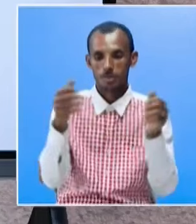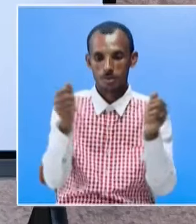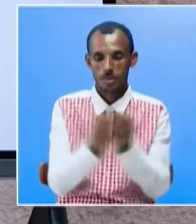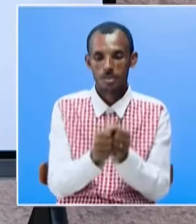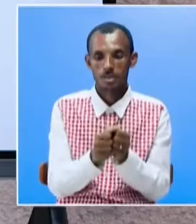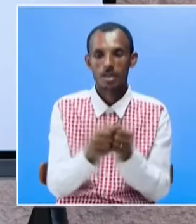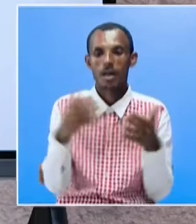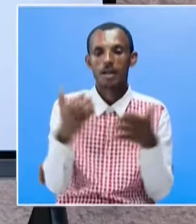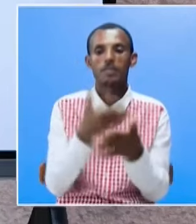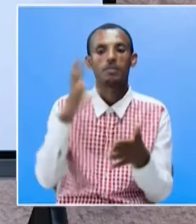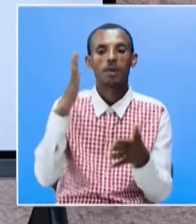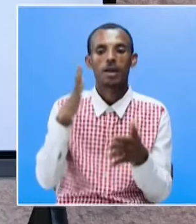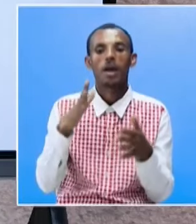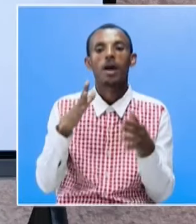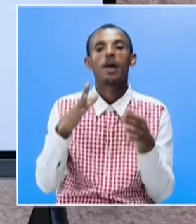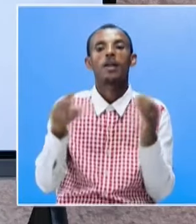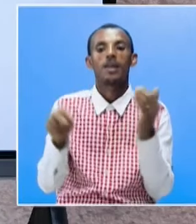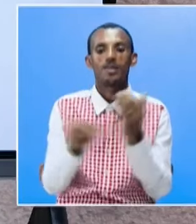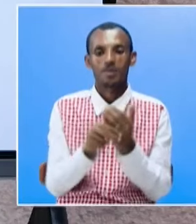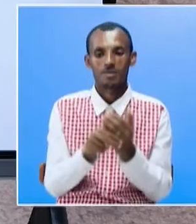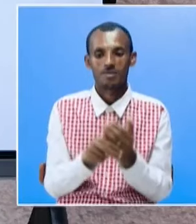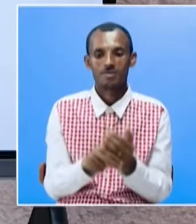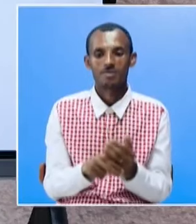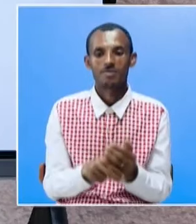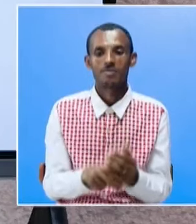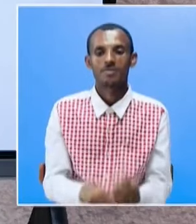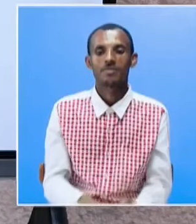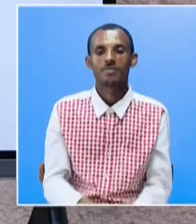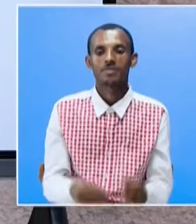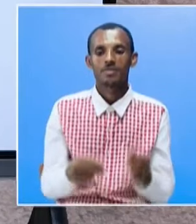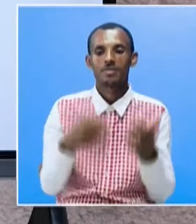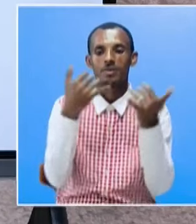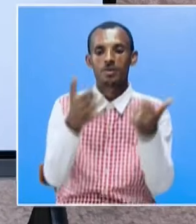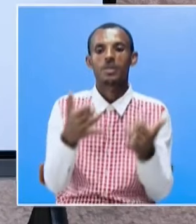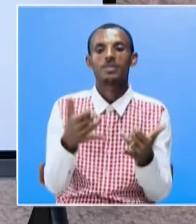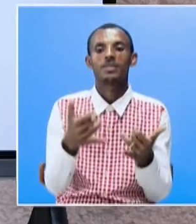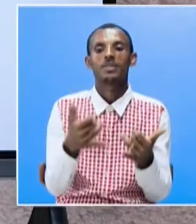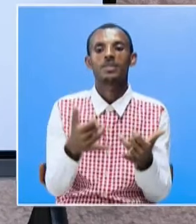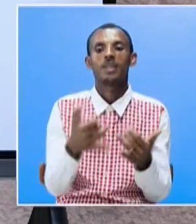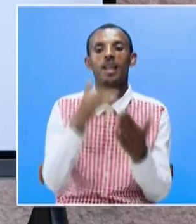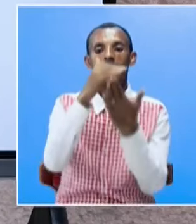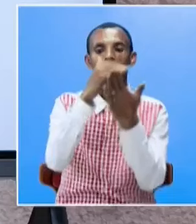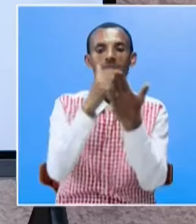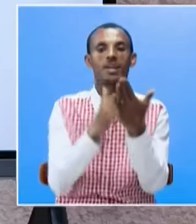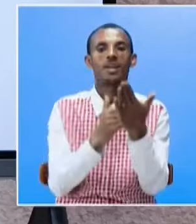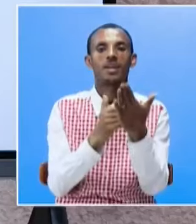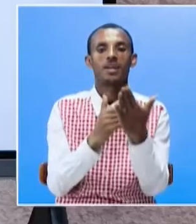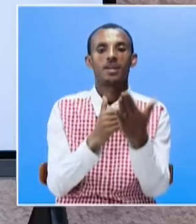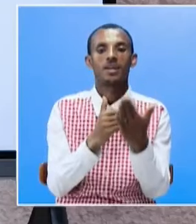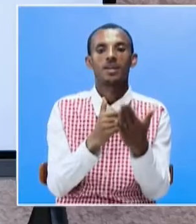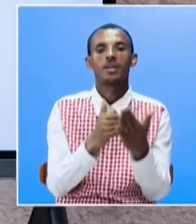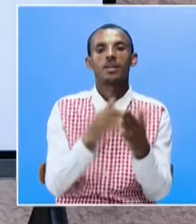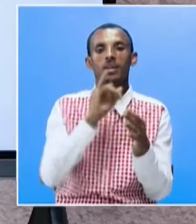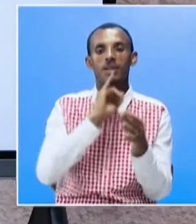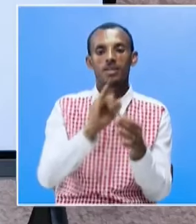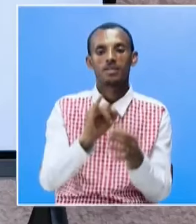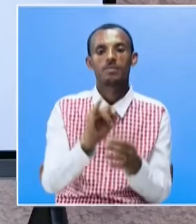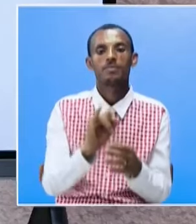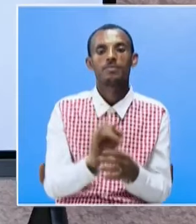collaboration with Addis Media Network. Today's lesson is